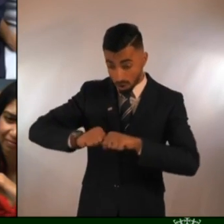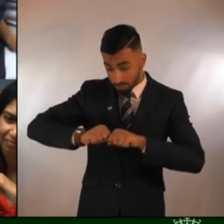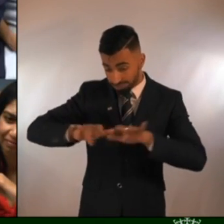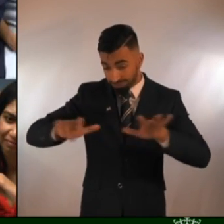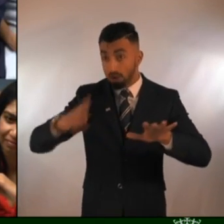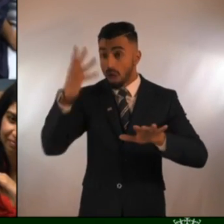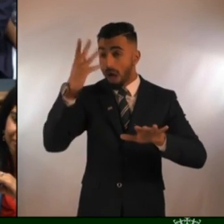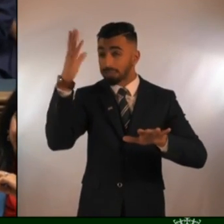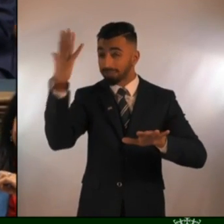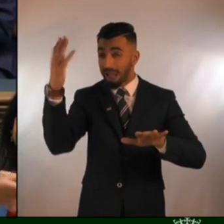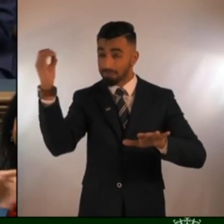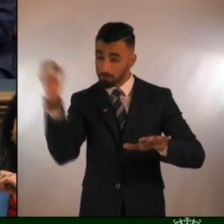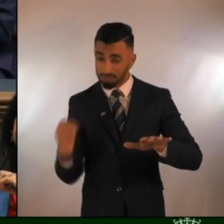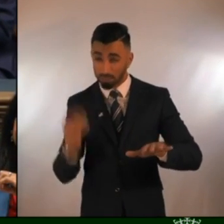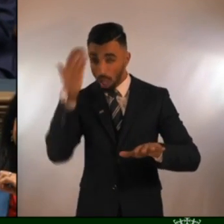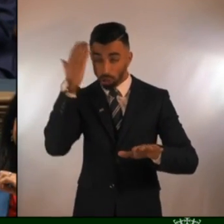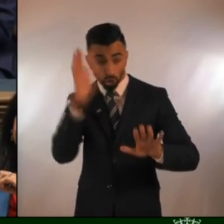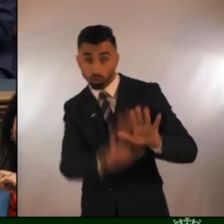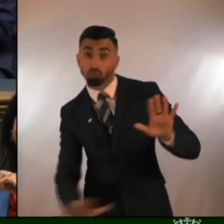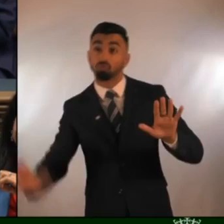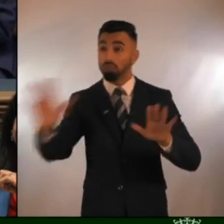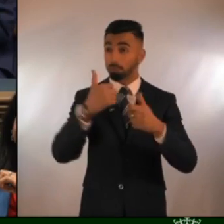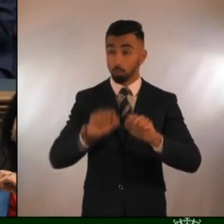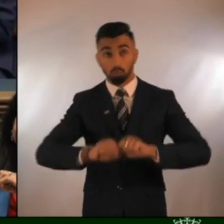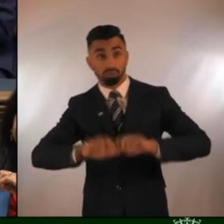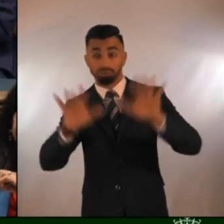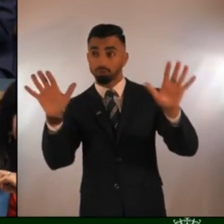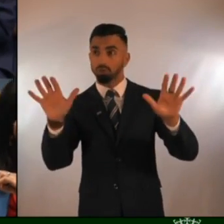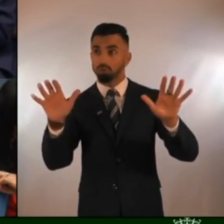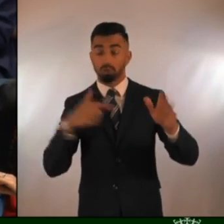And let me thank my right honourable friend, the Culture Secretary, who will get